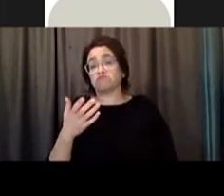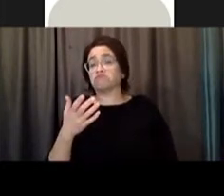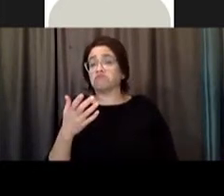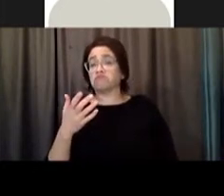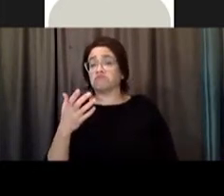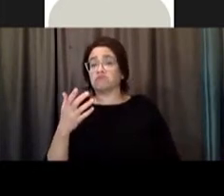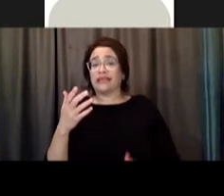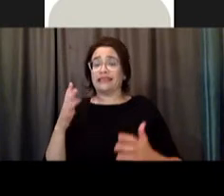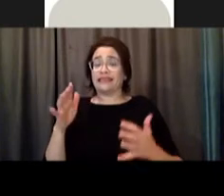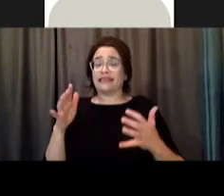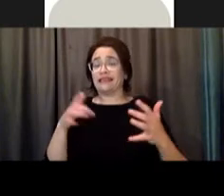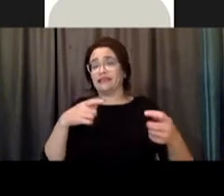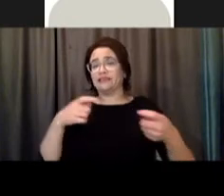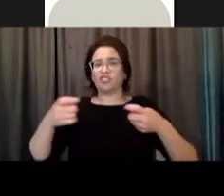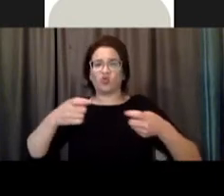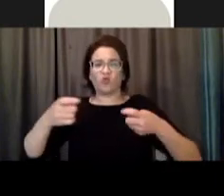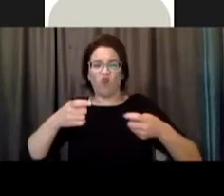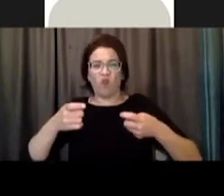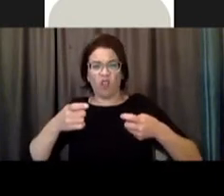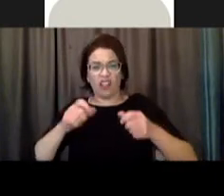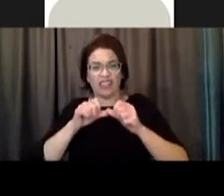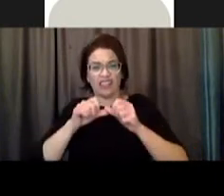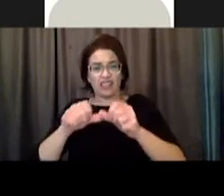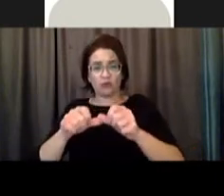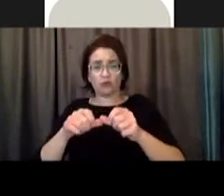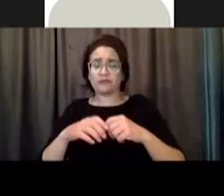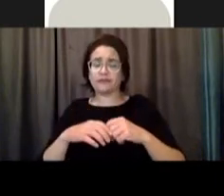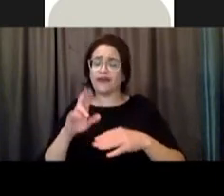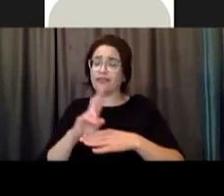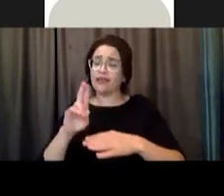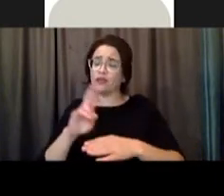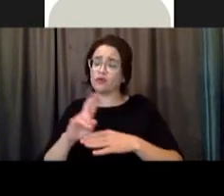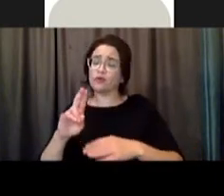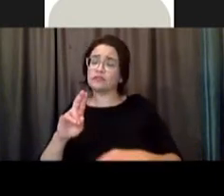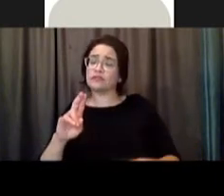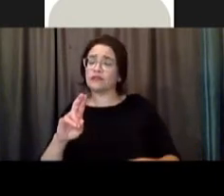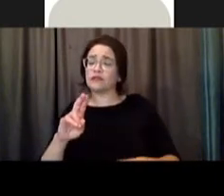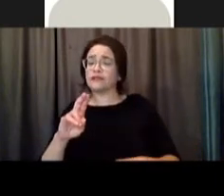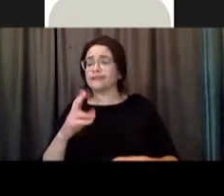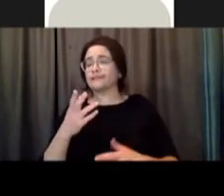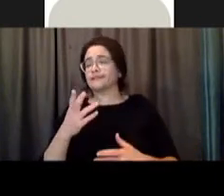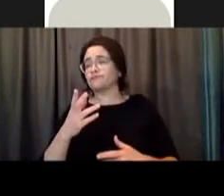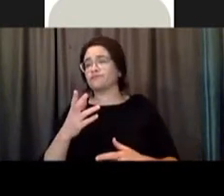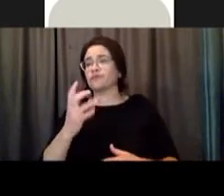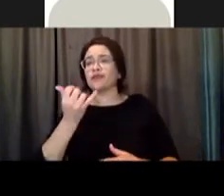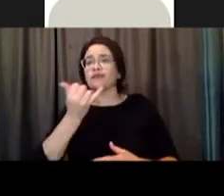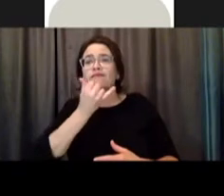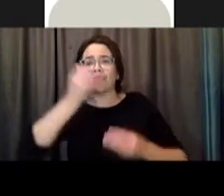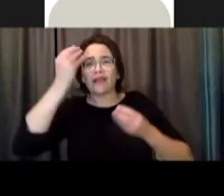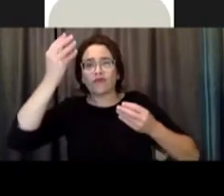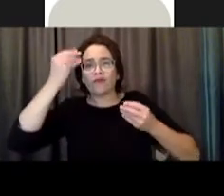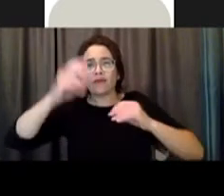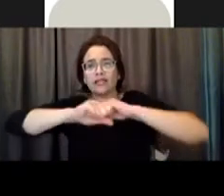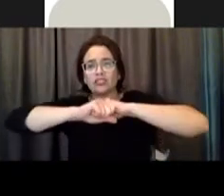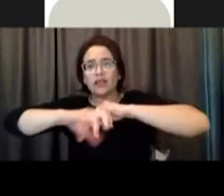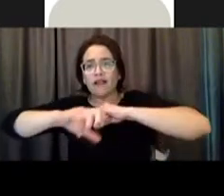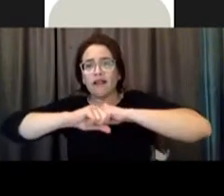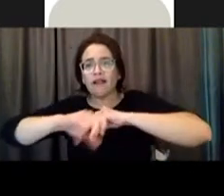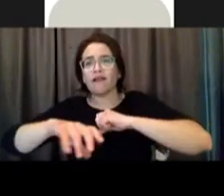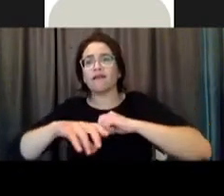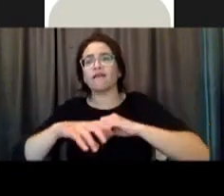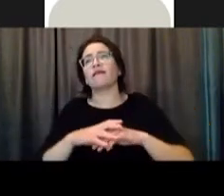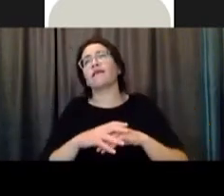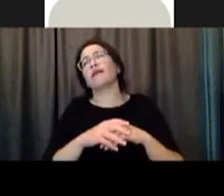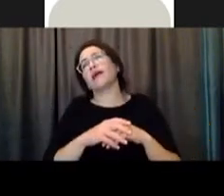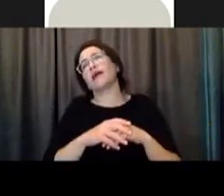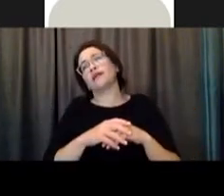invasion, is using tools of disinformation, denial, and obfuscation as weapons in a hybrid war of